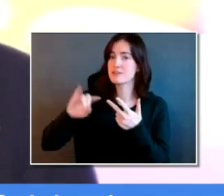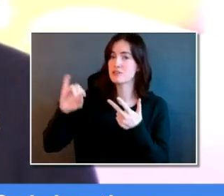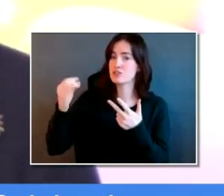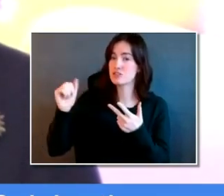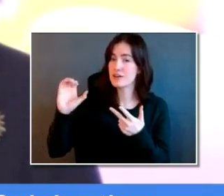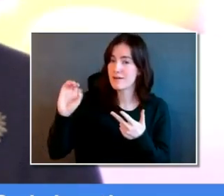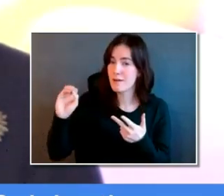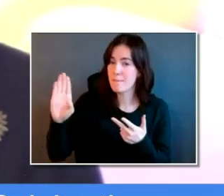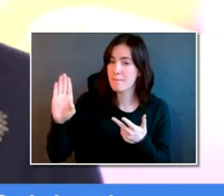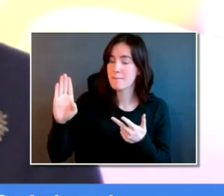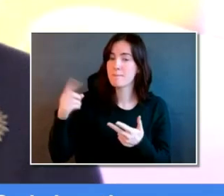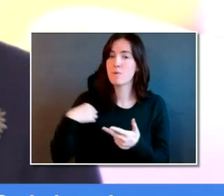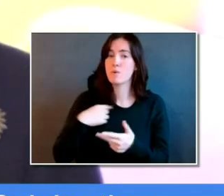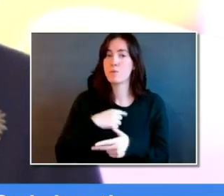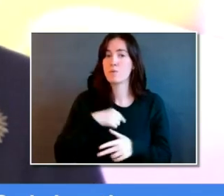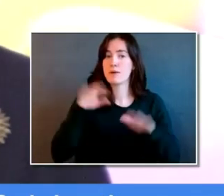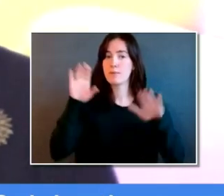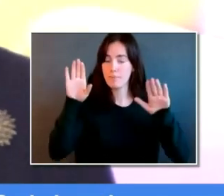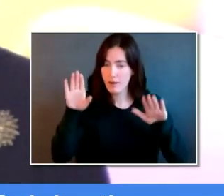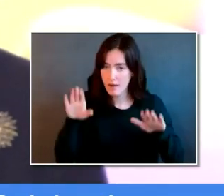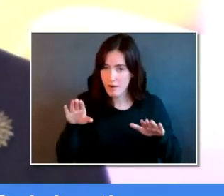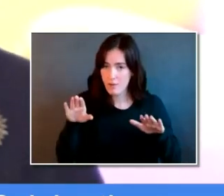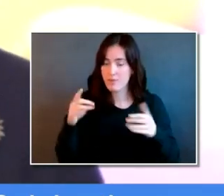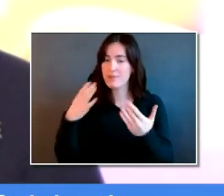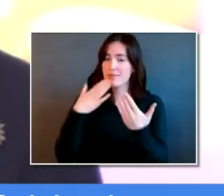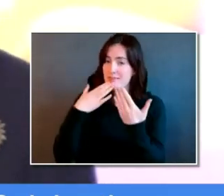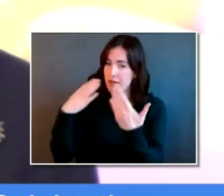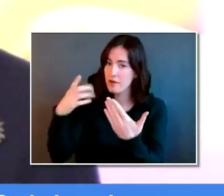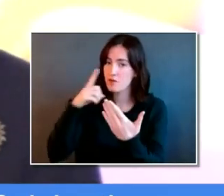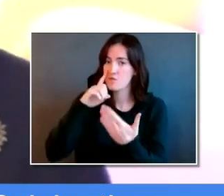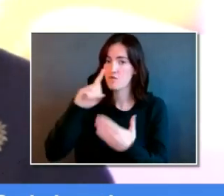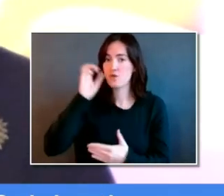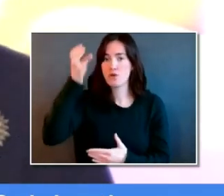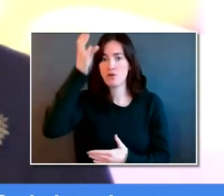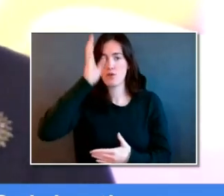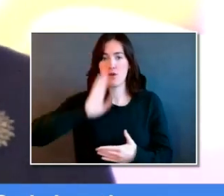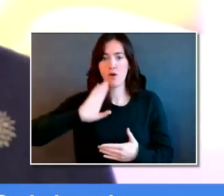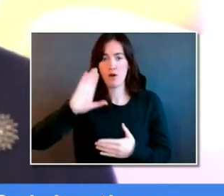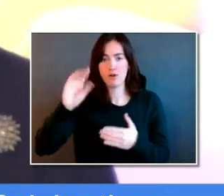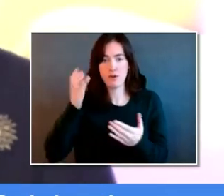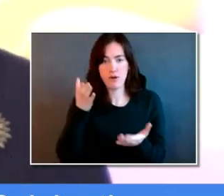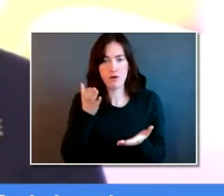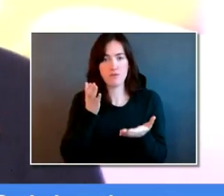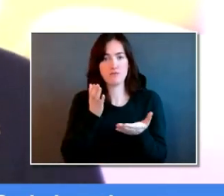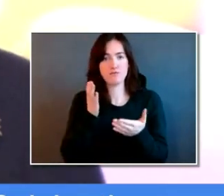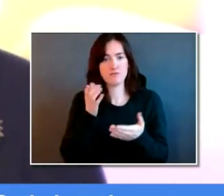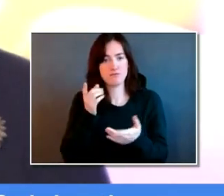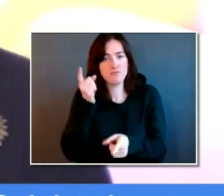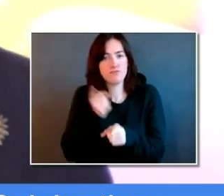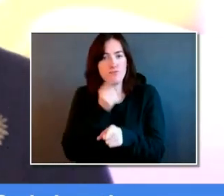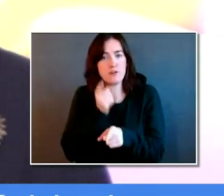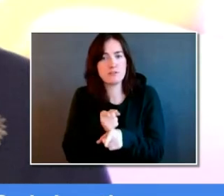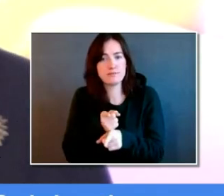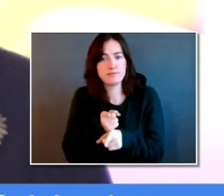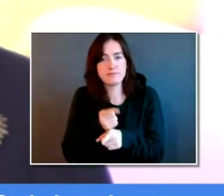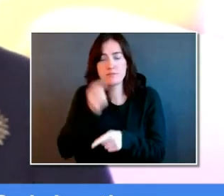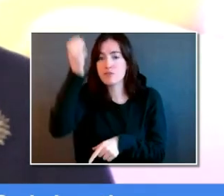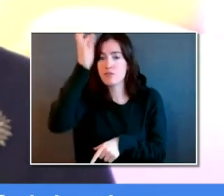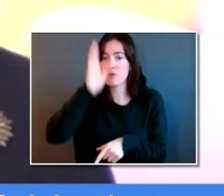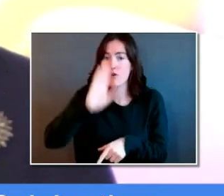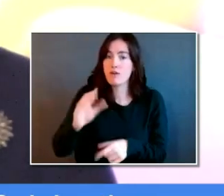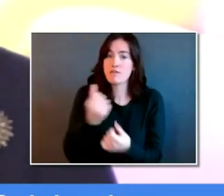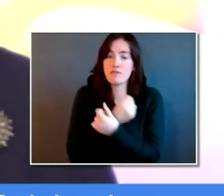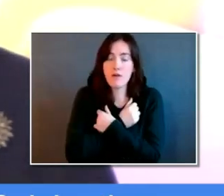bow before you, thanking you for being a God of righteousness, a God of love, and a God of